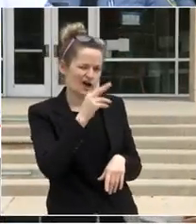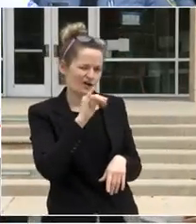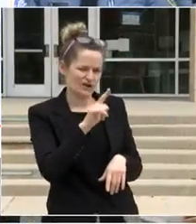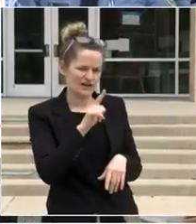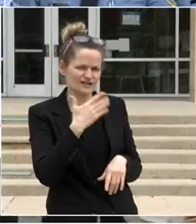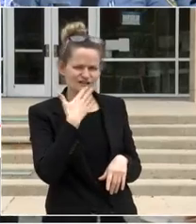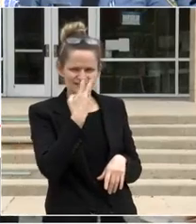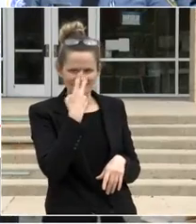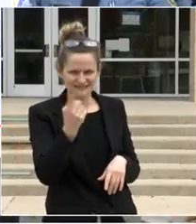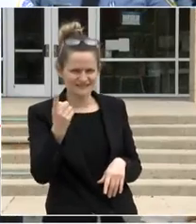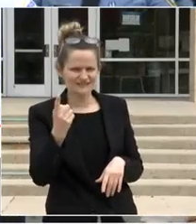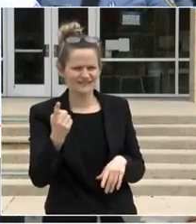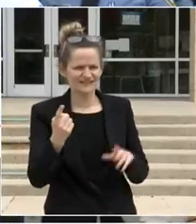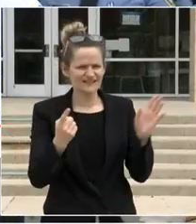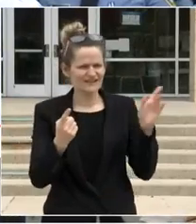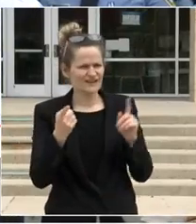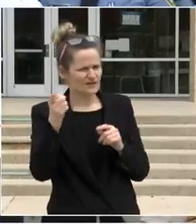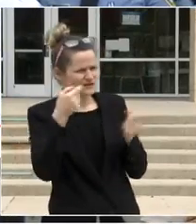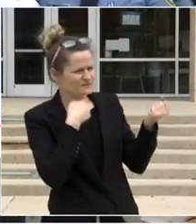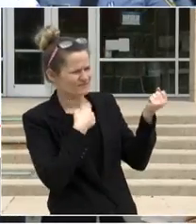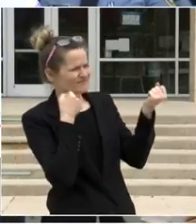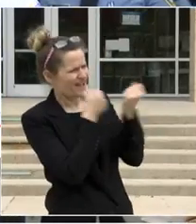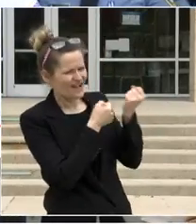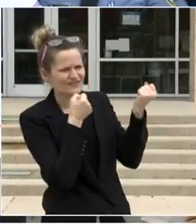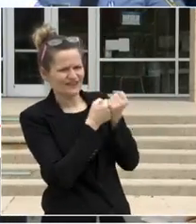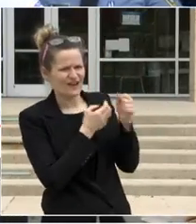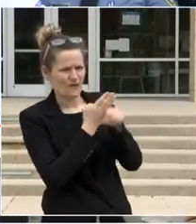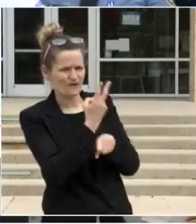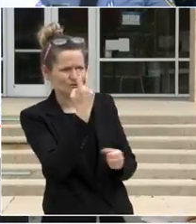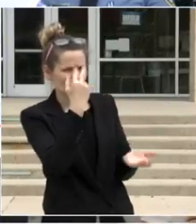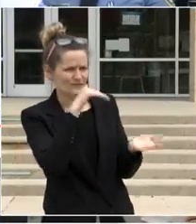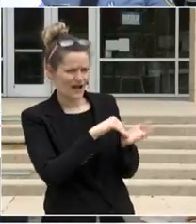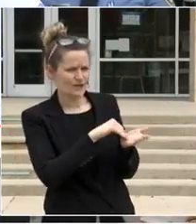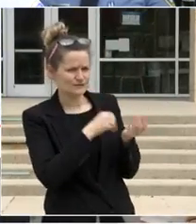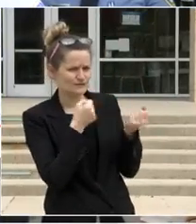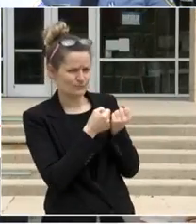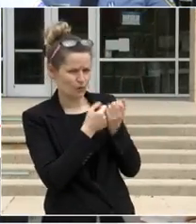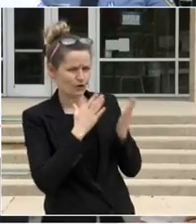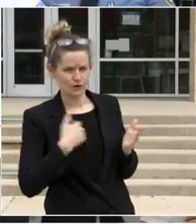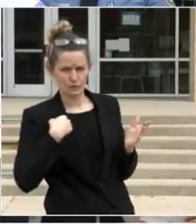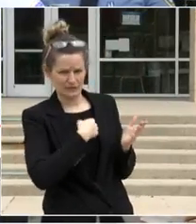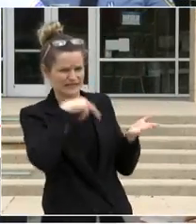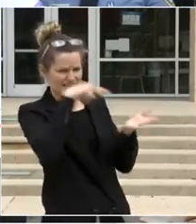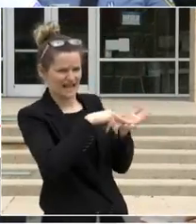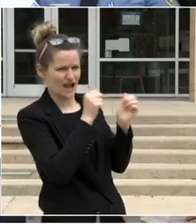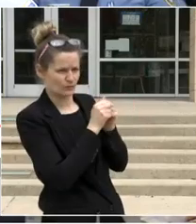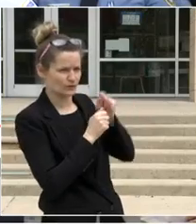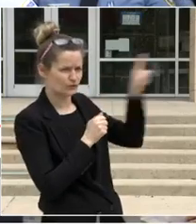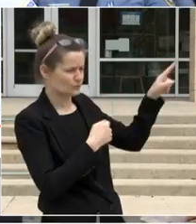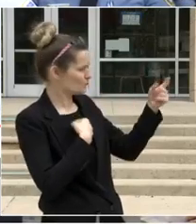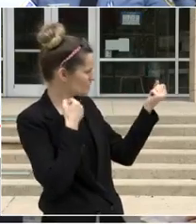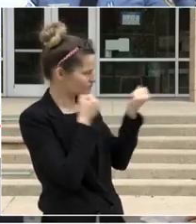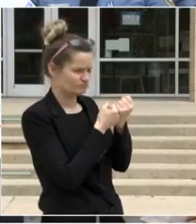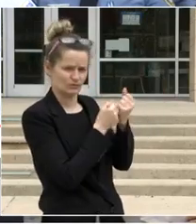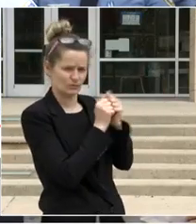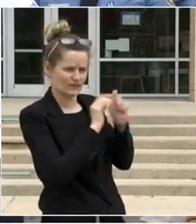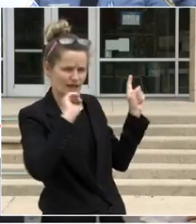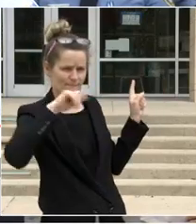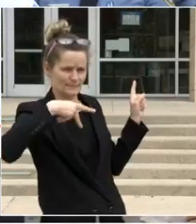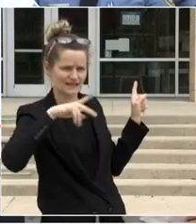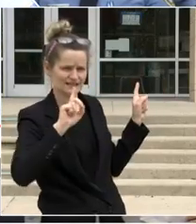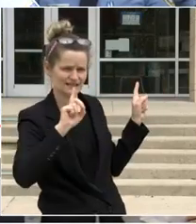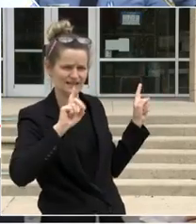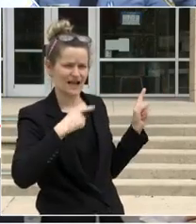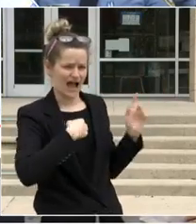On behalf of my over 2,000 constituents, we stand with you. Thank We you. support MPD. But that said, I represent